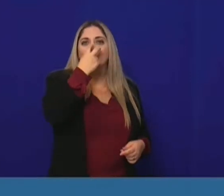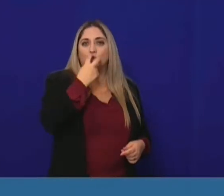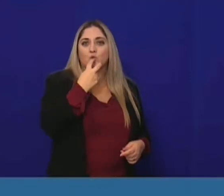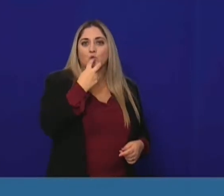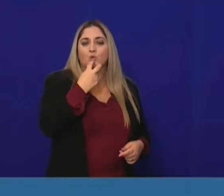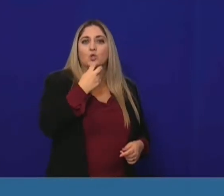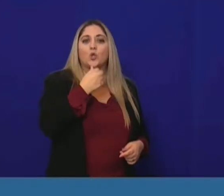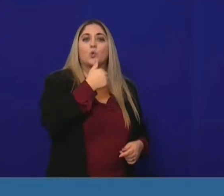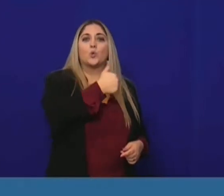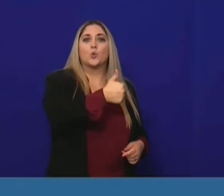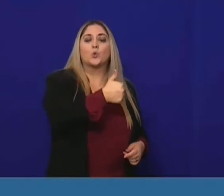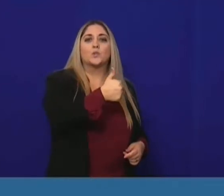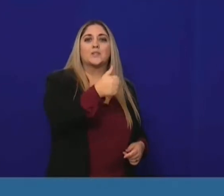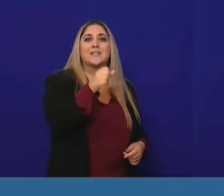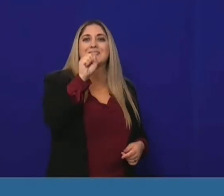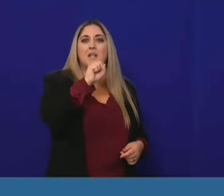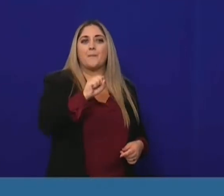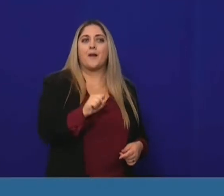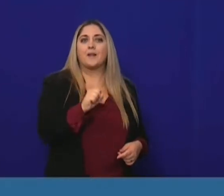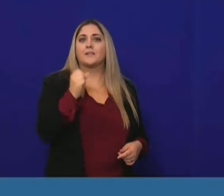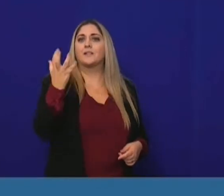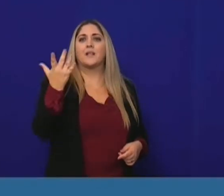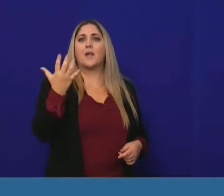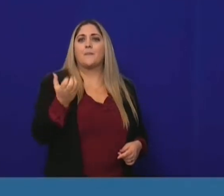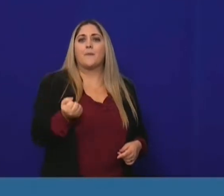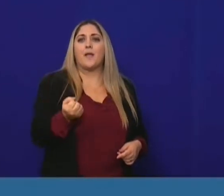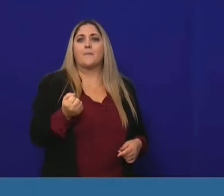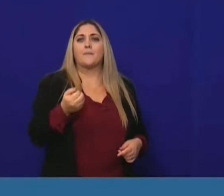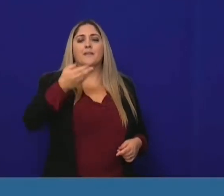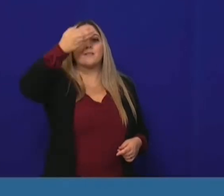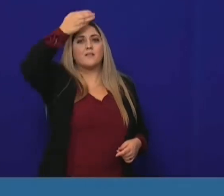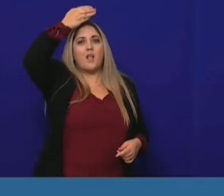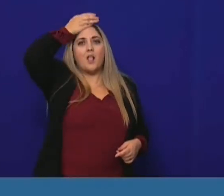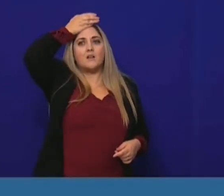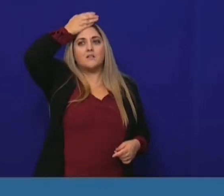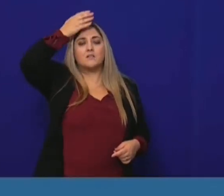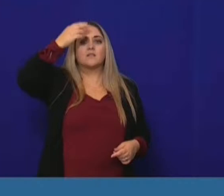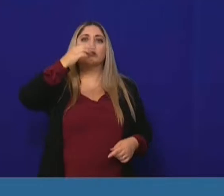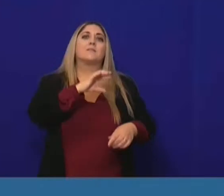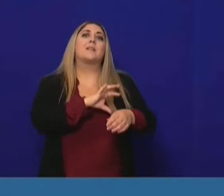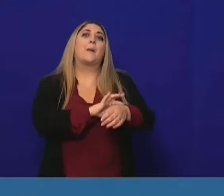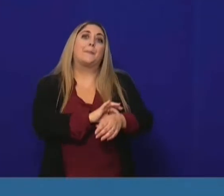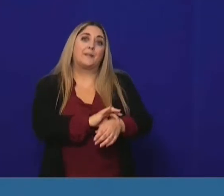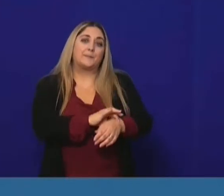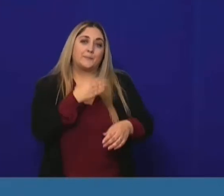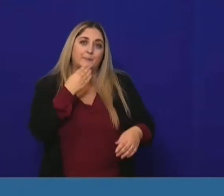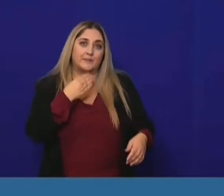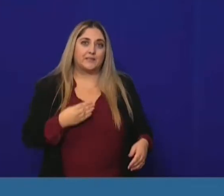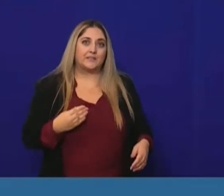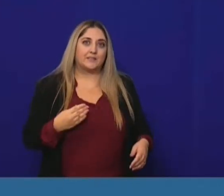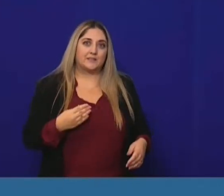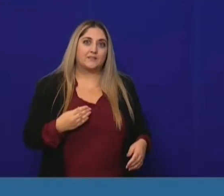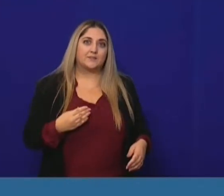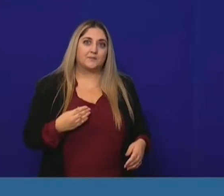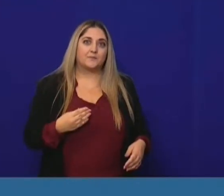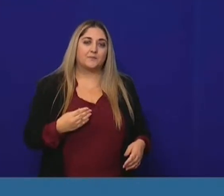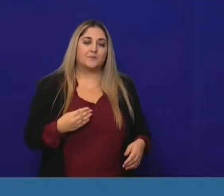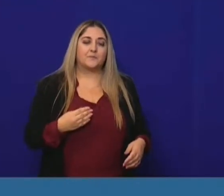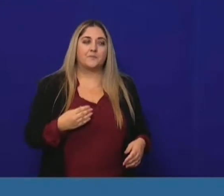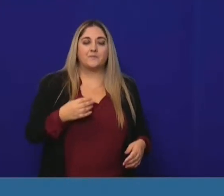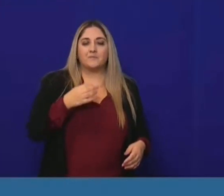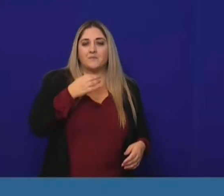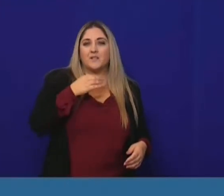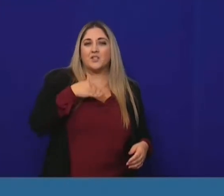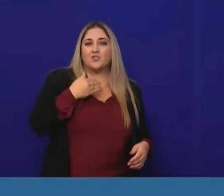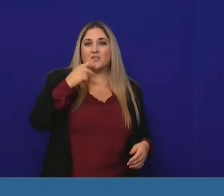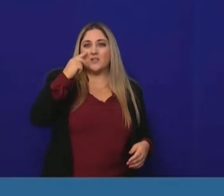doctors and nurses are assigned there on a full-time basis? How can you assure people that patients are receiving adequate